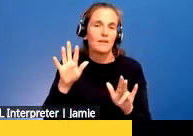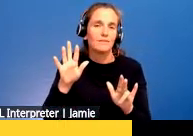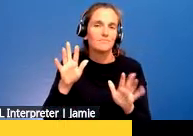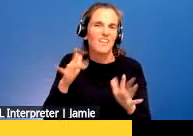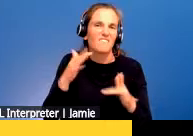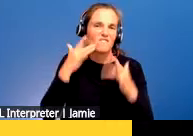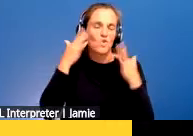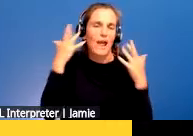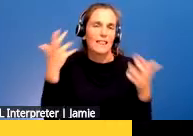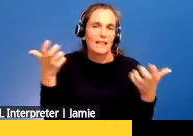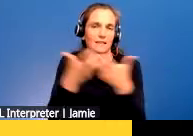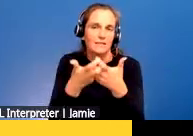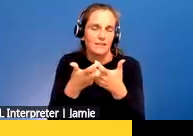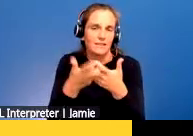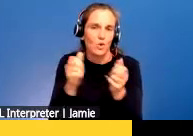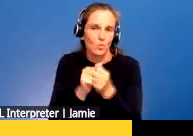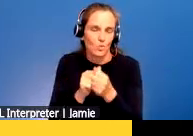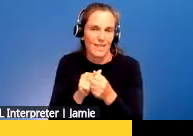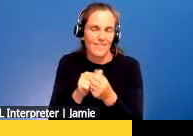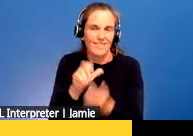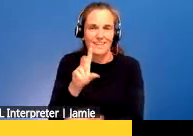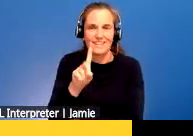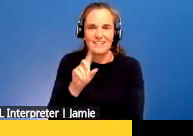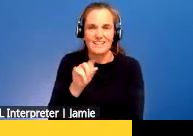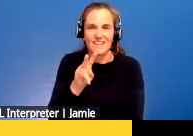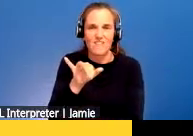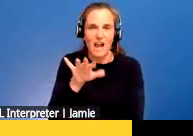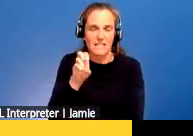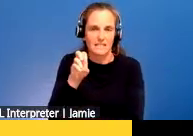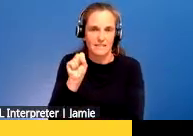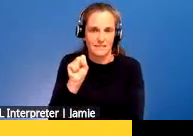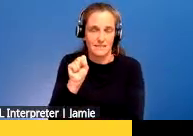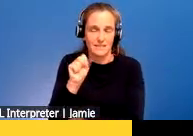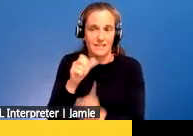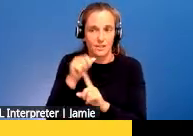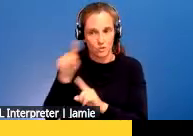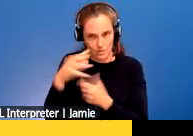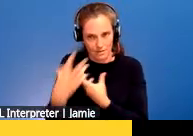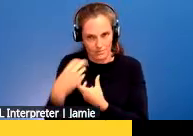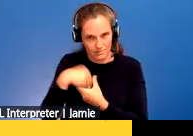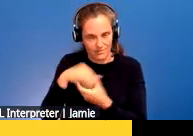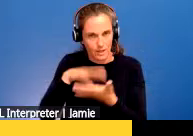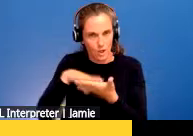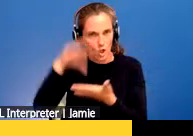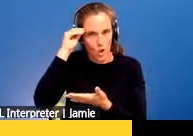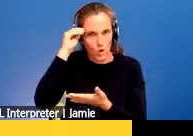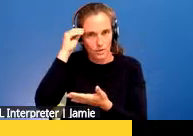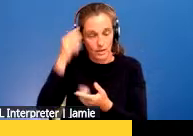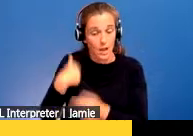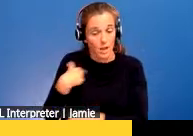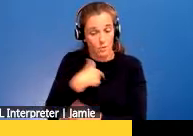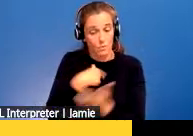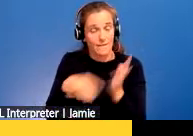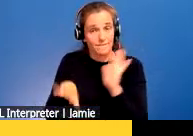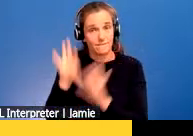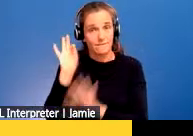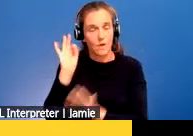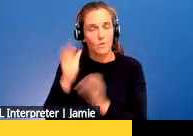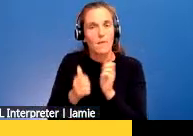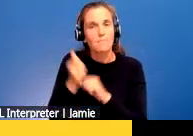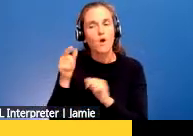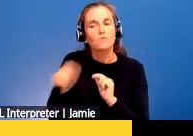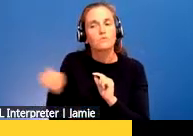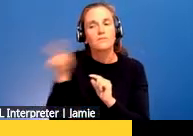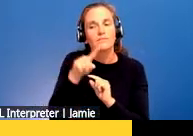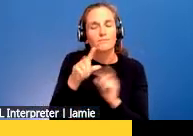their devices to ensure that they have inclusive learning? Because we found that most of them have